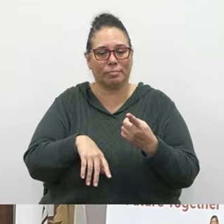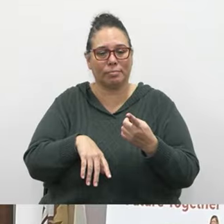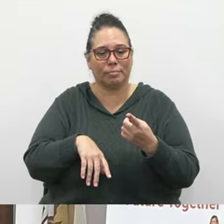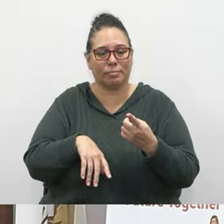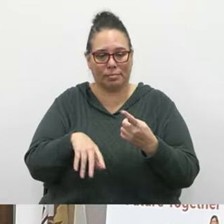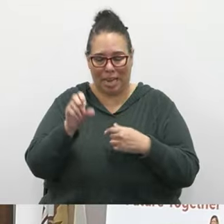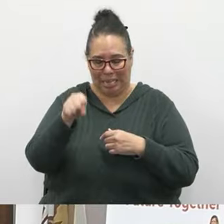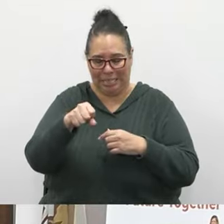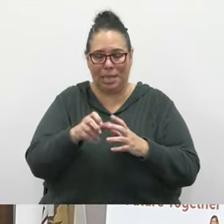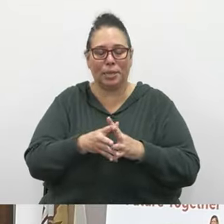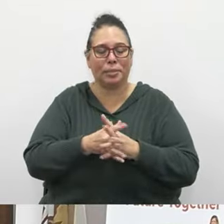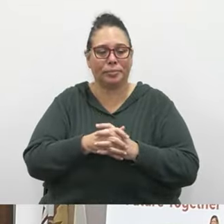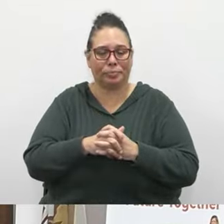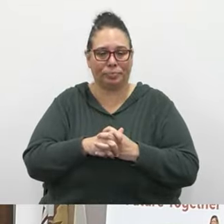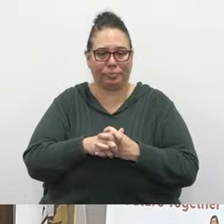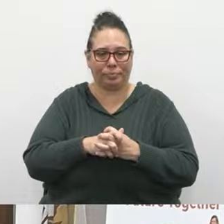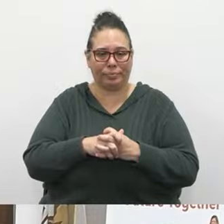Aye.